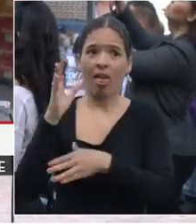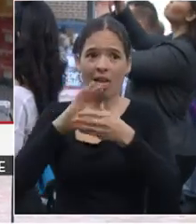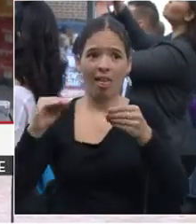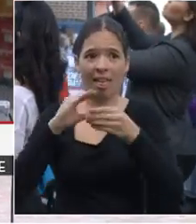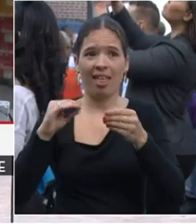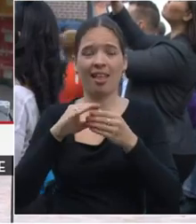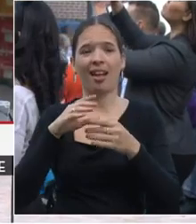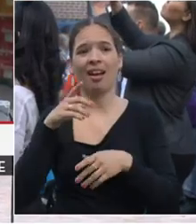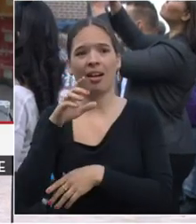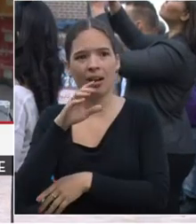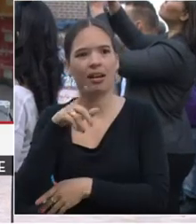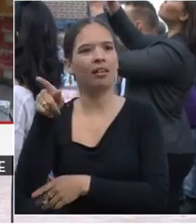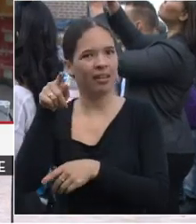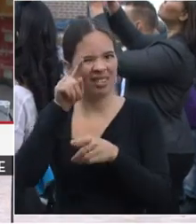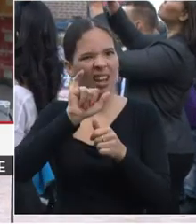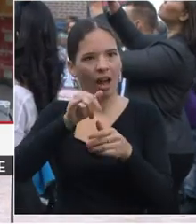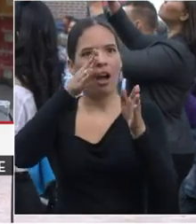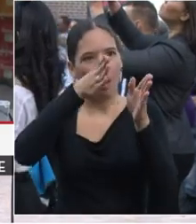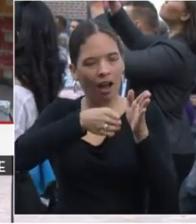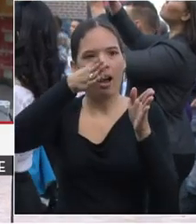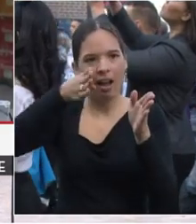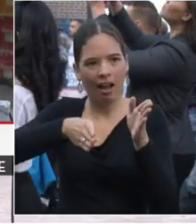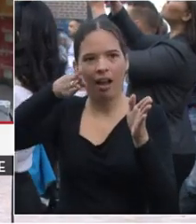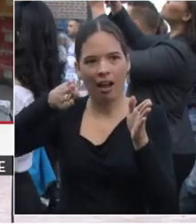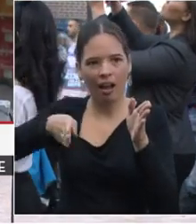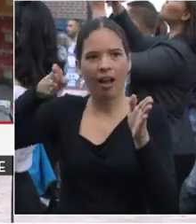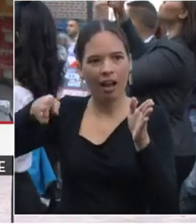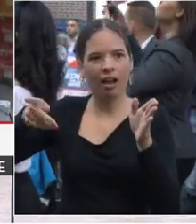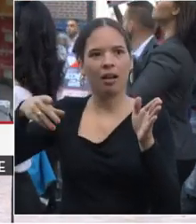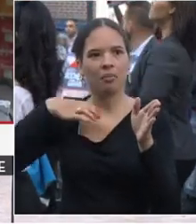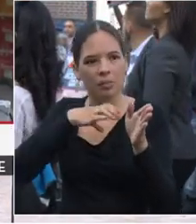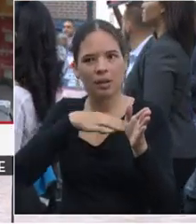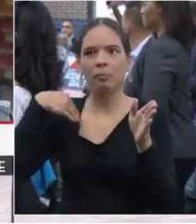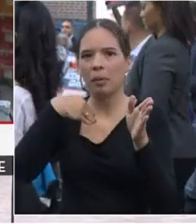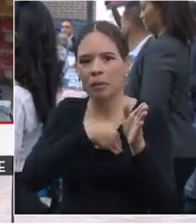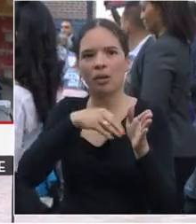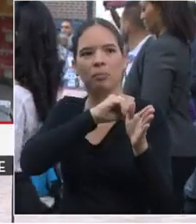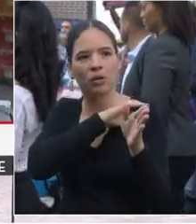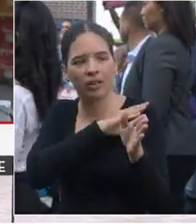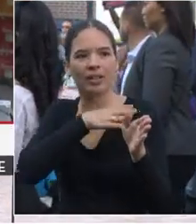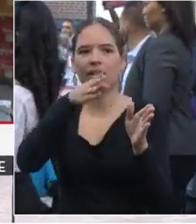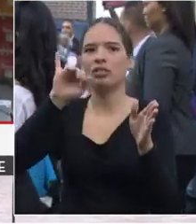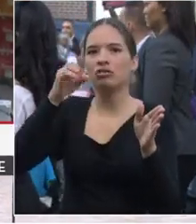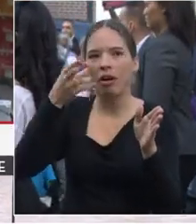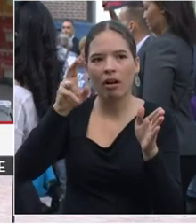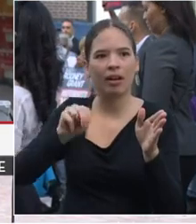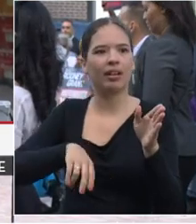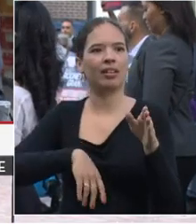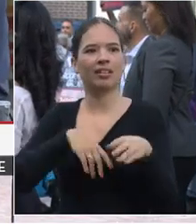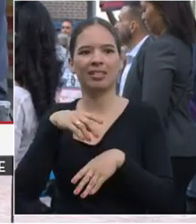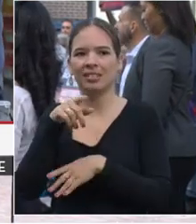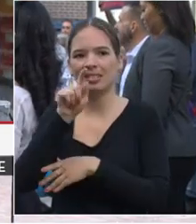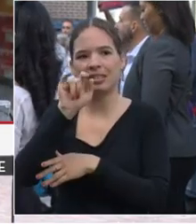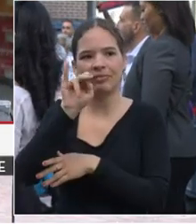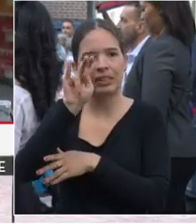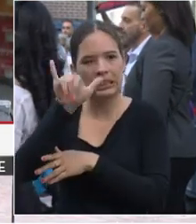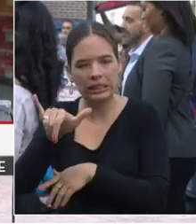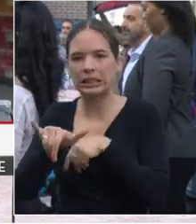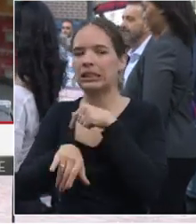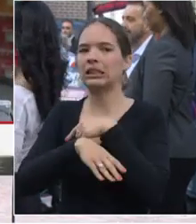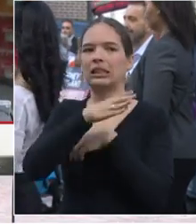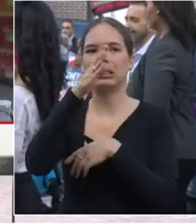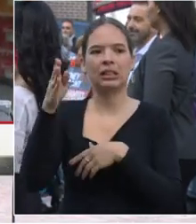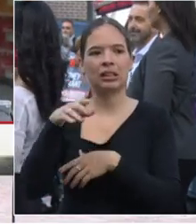Bowser, it's a great council member, John Falchicchio, Tiffany, and Bill Harwood, they've